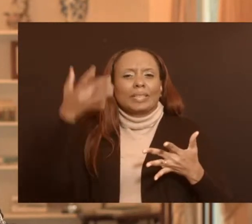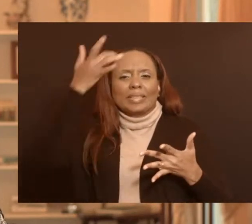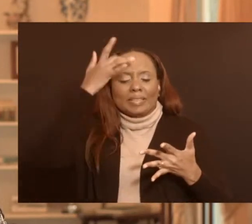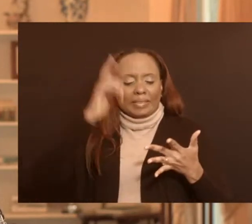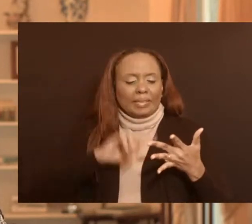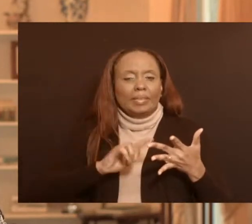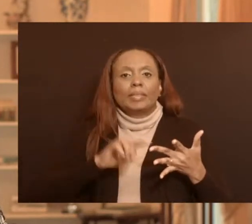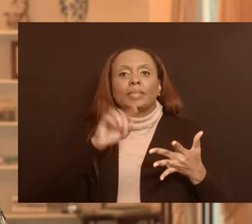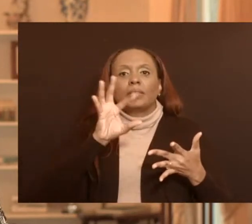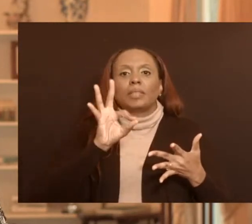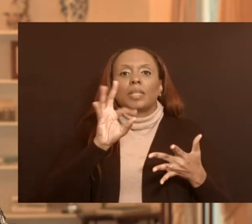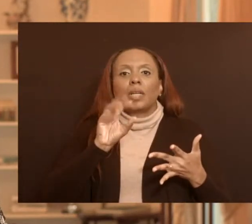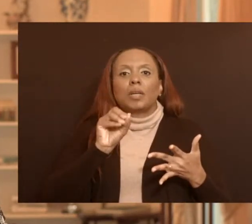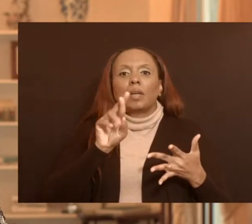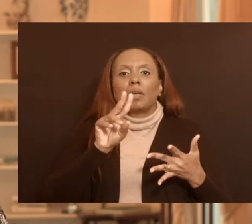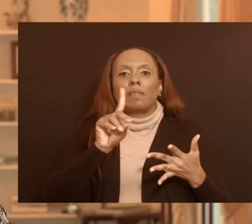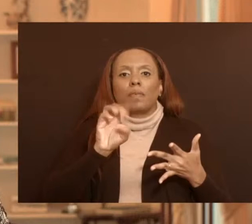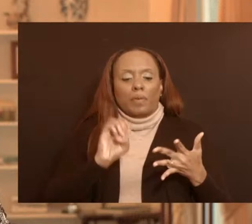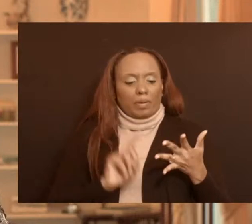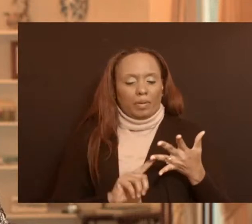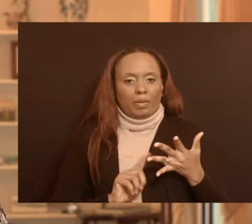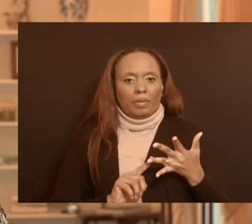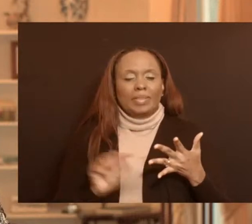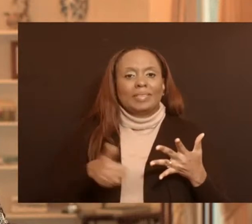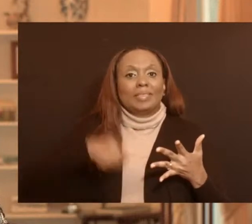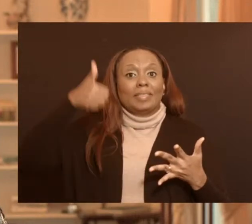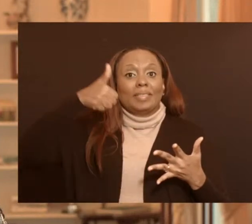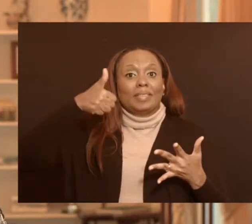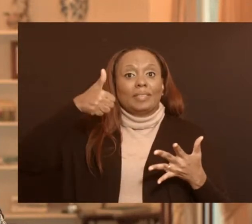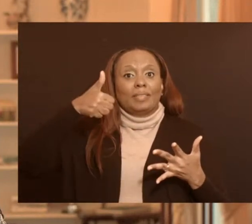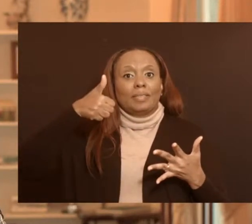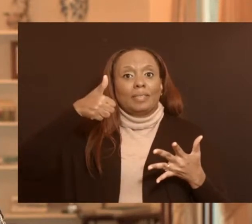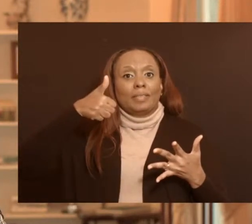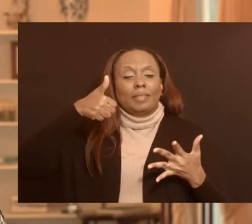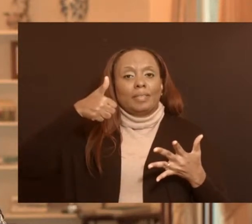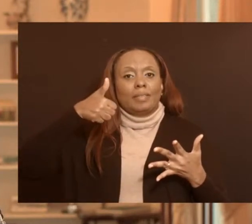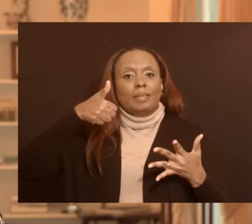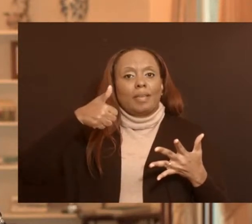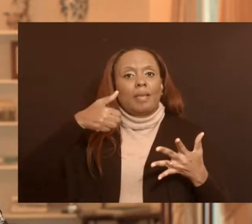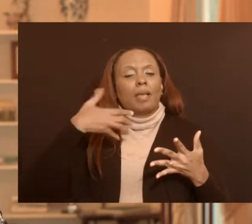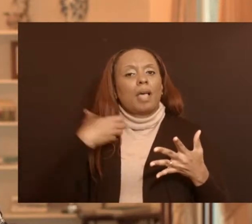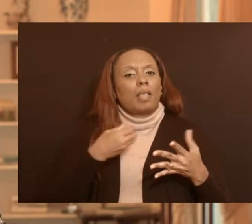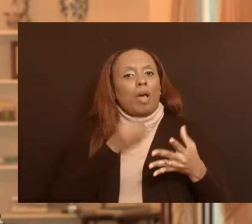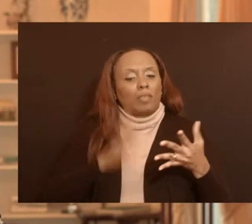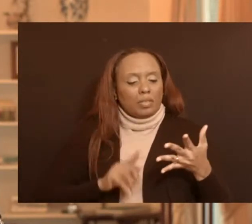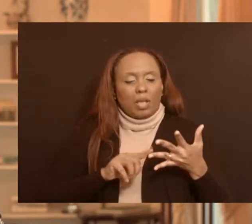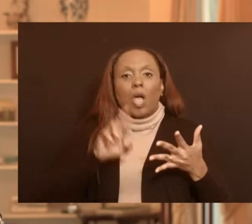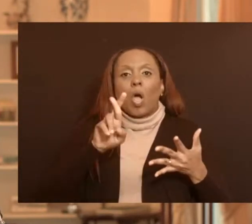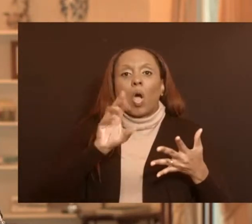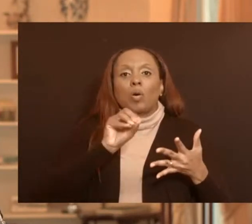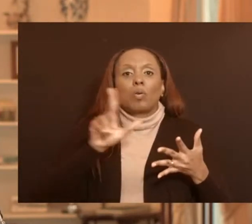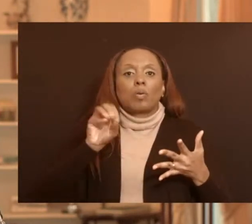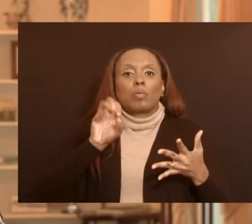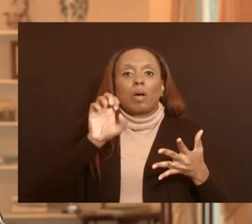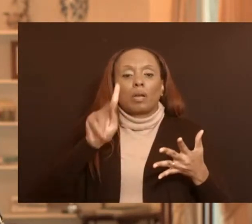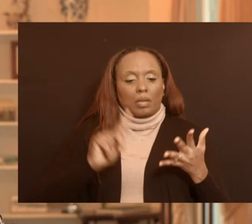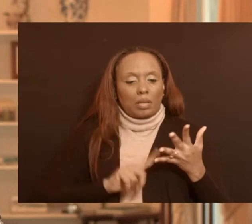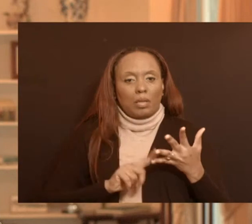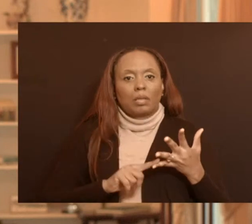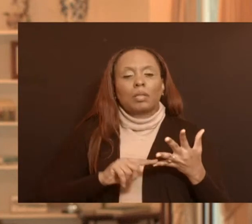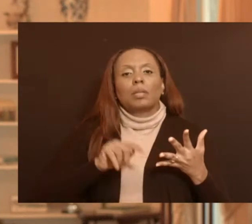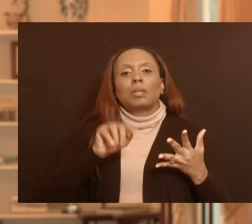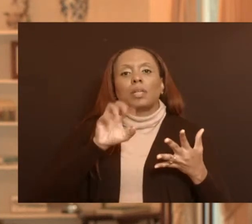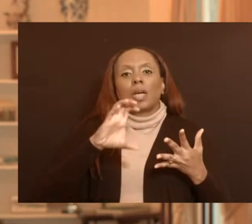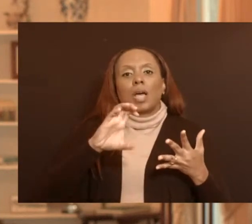the Isolation Facilities, Dr. Corey Ford, Senior Medical Officer of Health, Dr. Leslie Rollock, the Head of the COVID-19 Monitoring